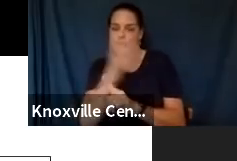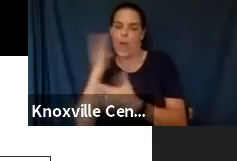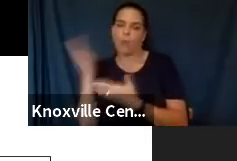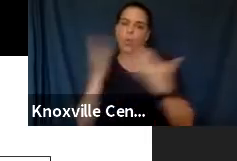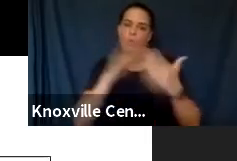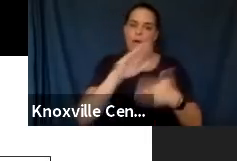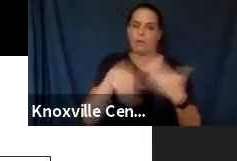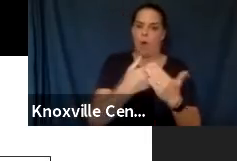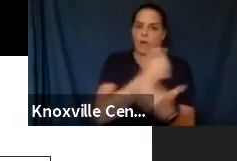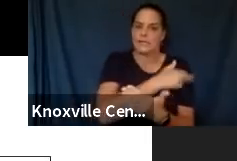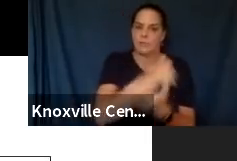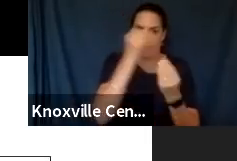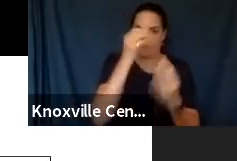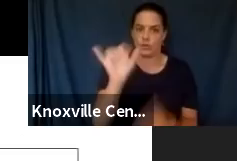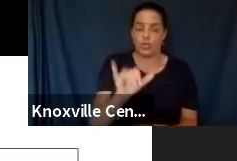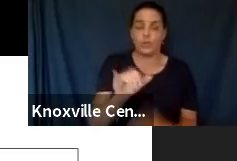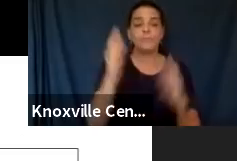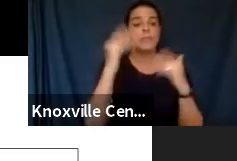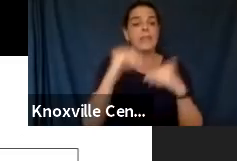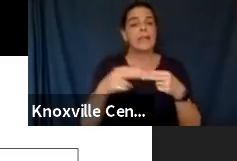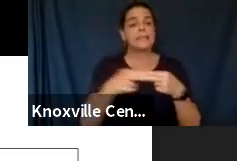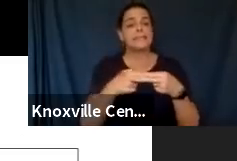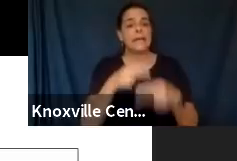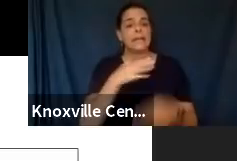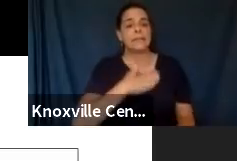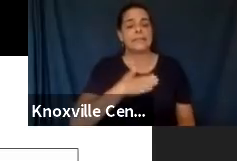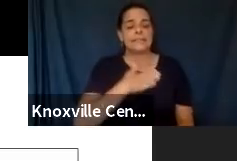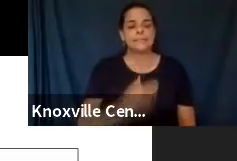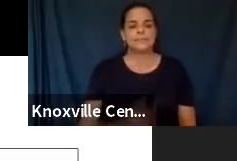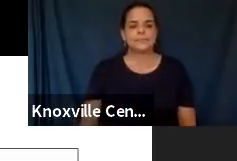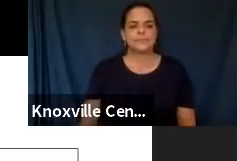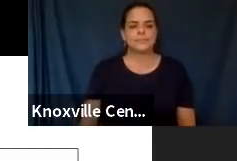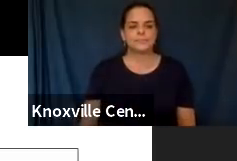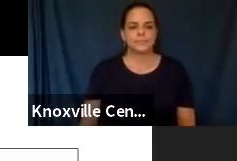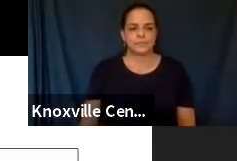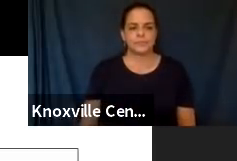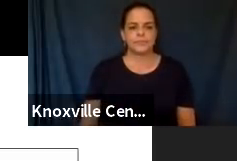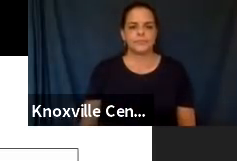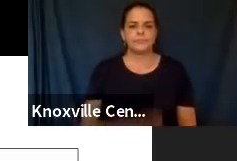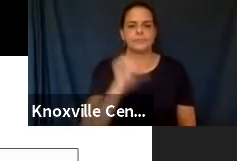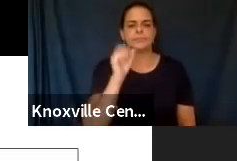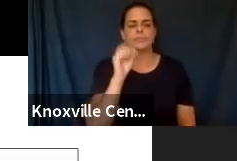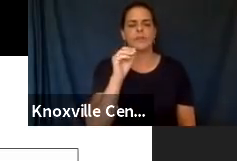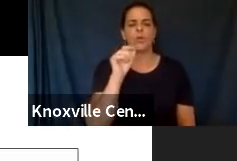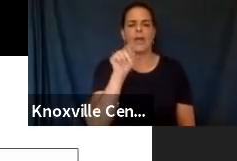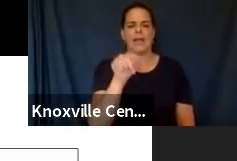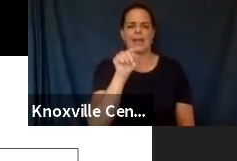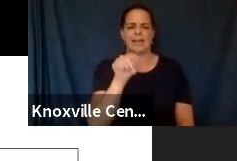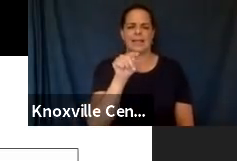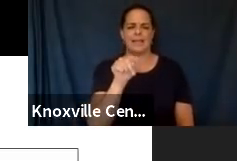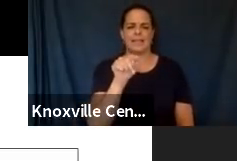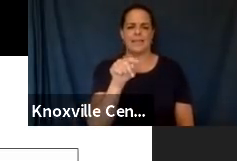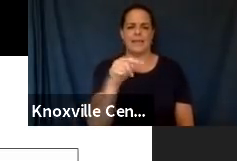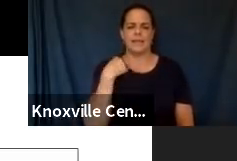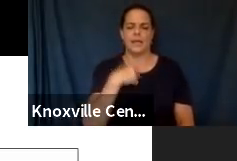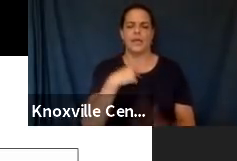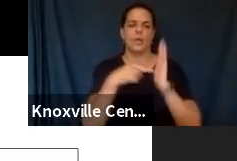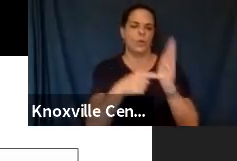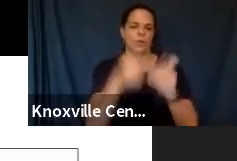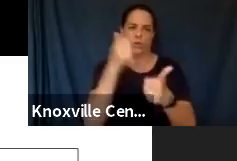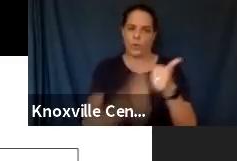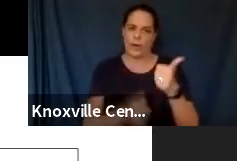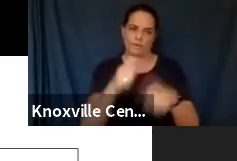that. Next slide, please. So this is what we show every